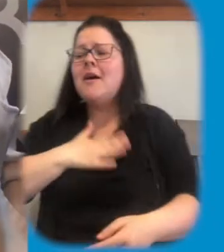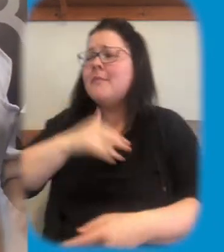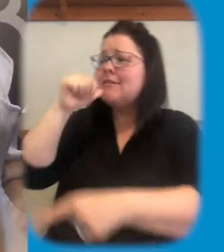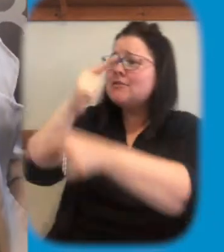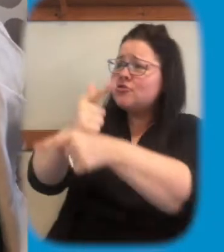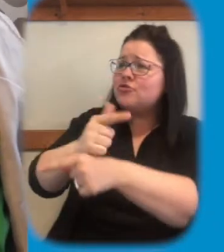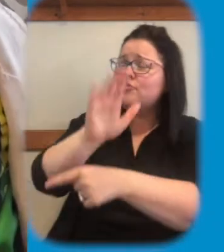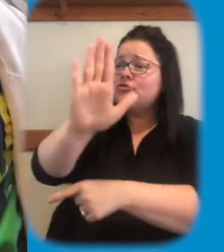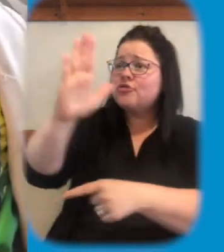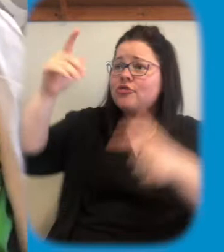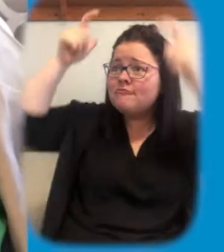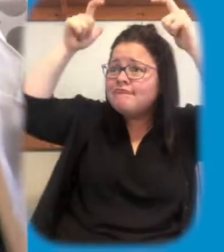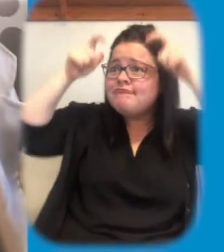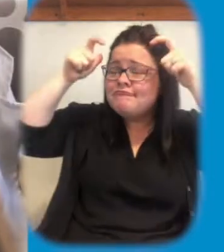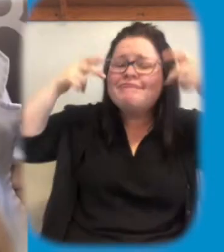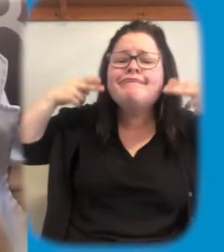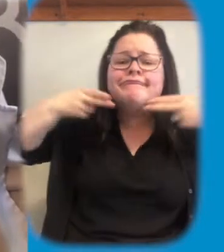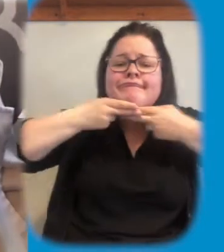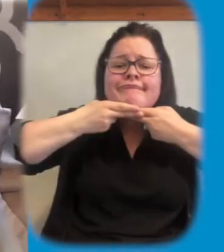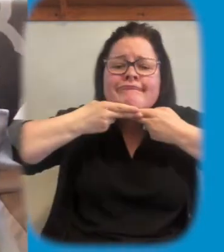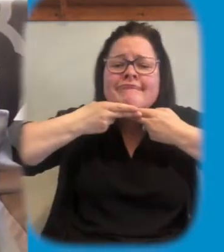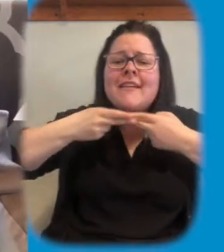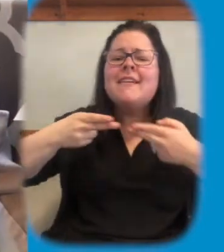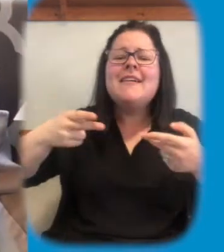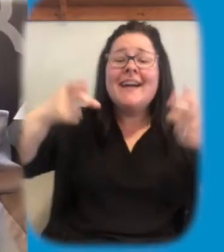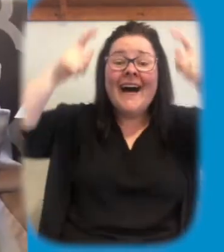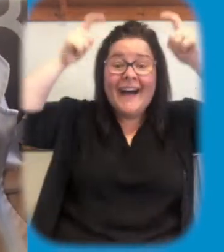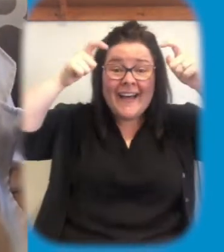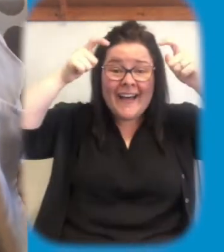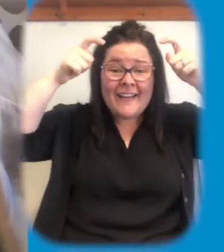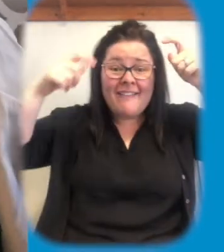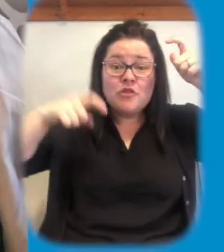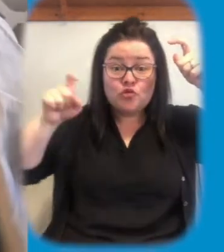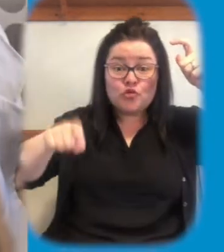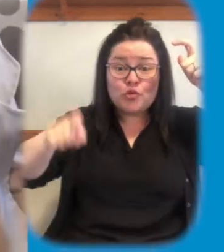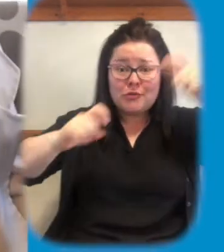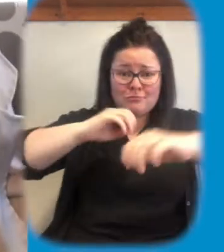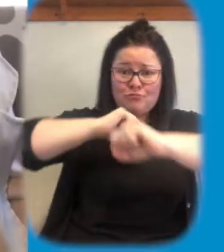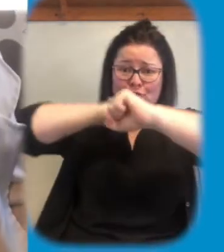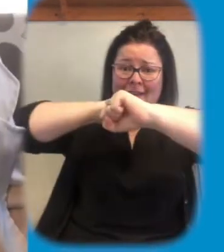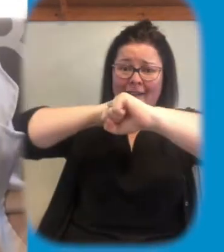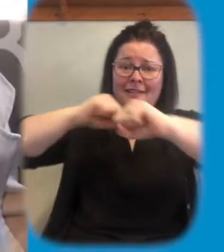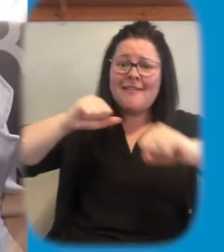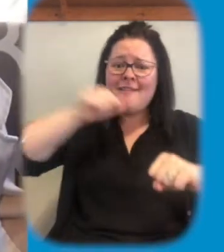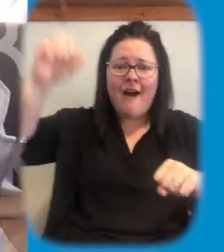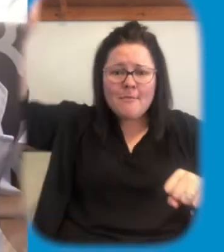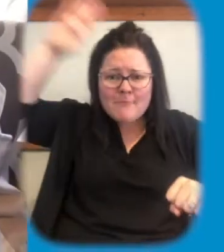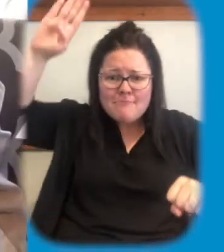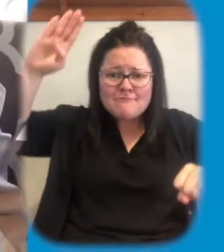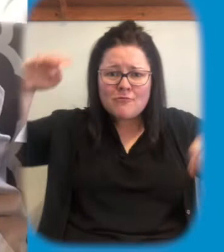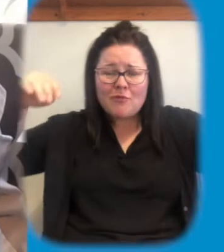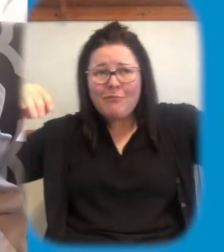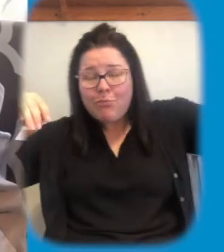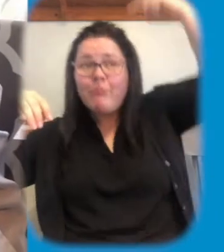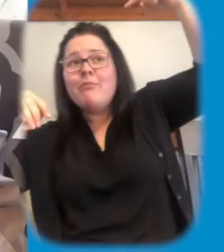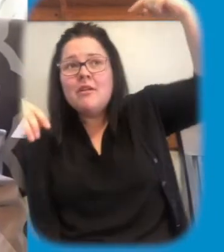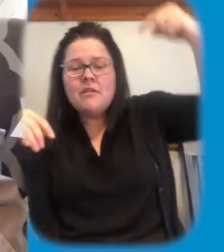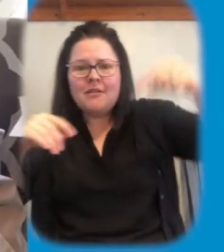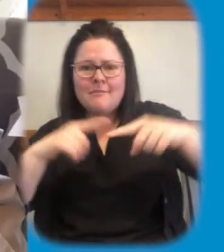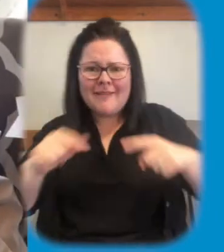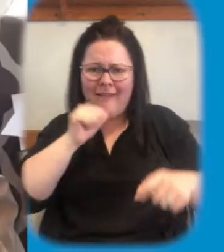My sister's helmet, conked me on the head instead of protecting me from other things conking me on the head.